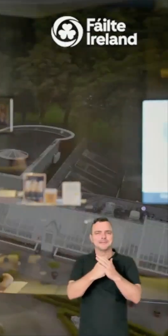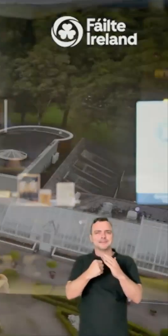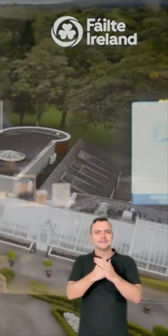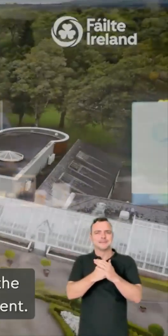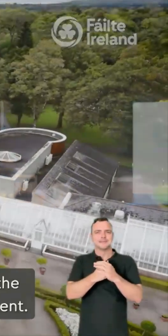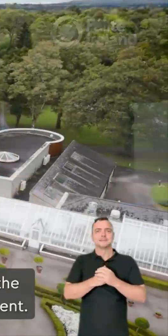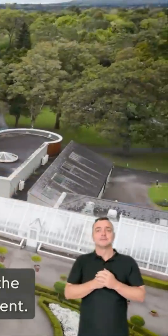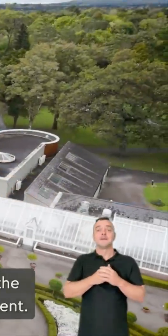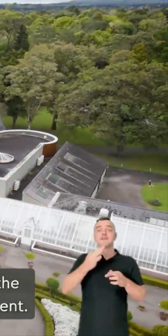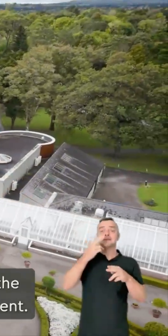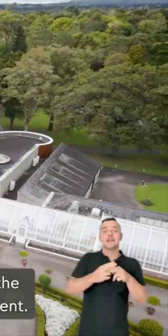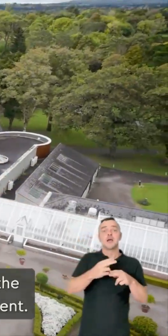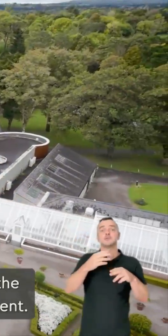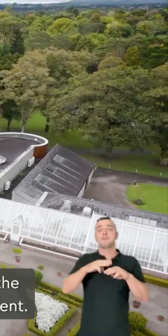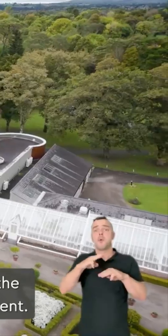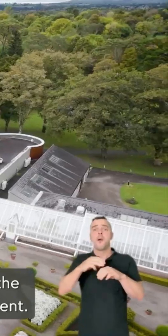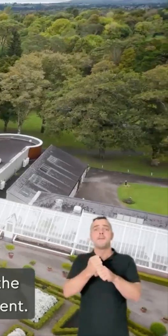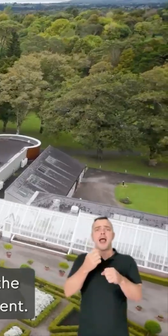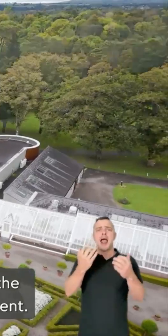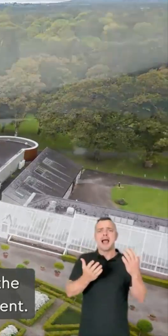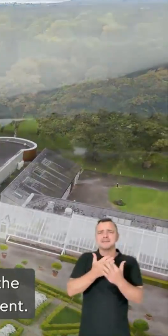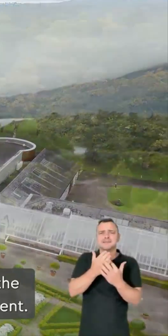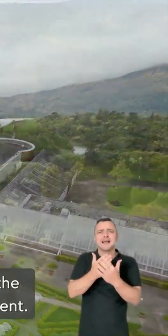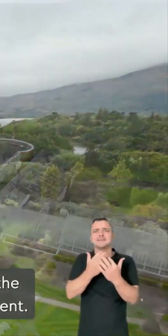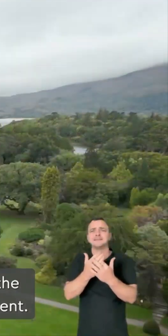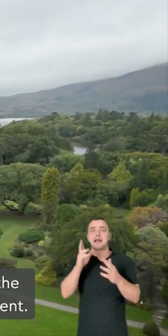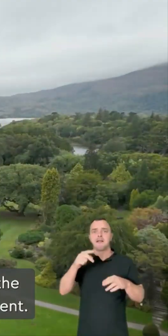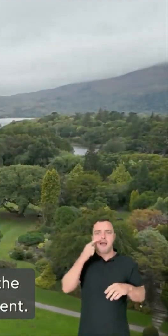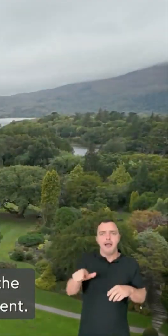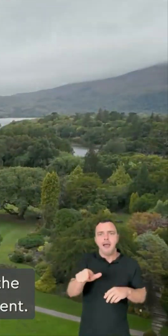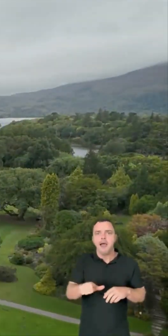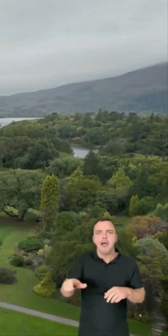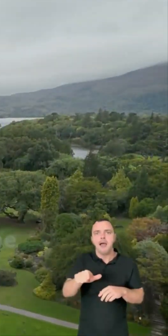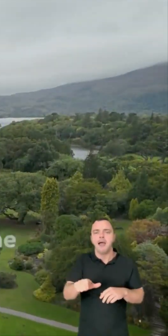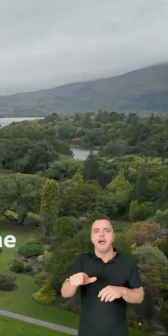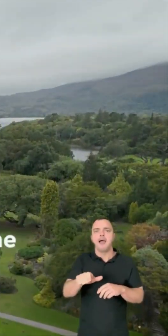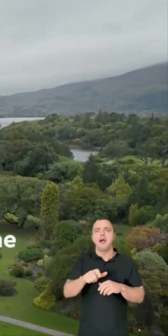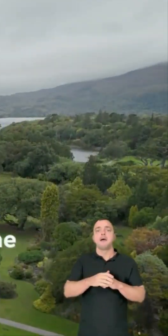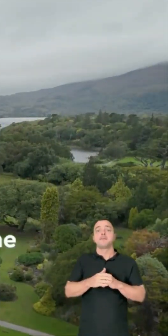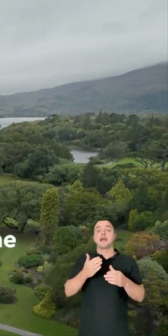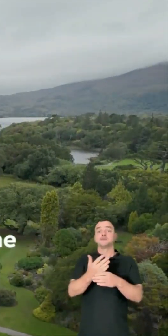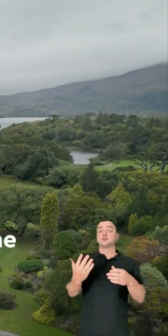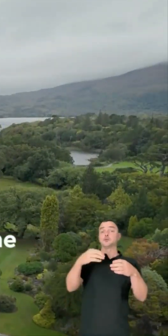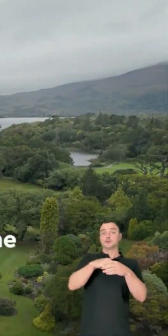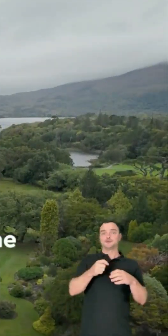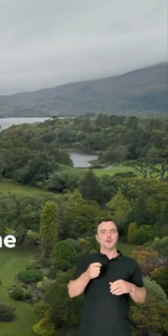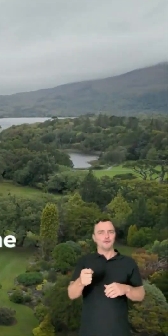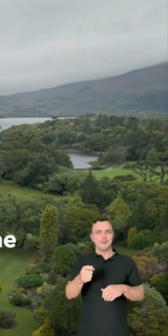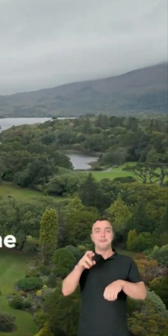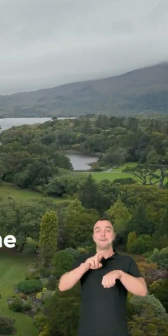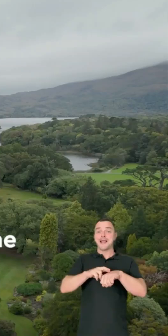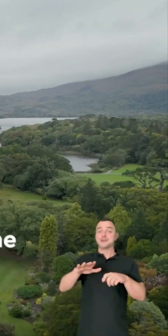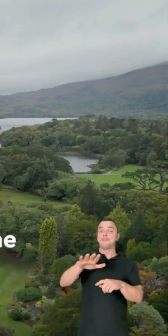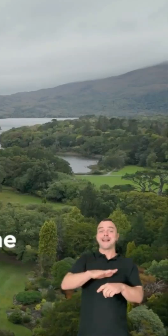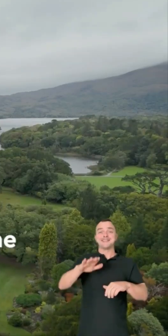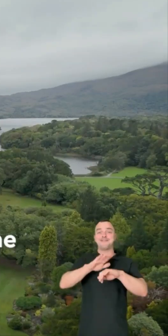business. Find out more about how you can join the accessible and inclusive tourism movement. Accessible and inclusive tourism, a